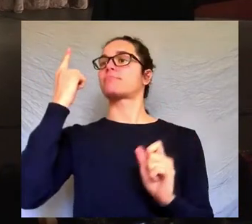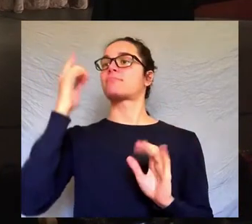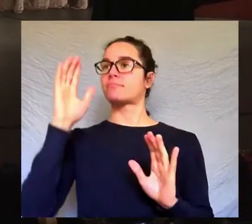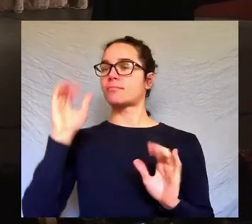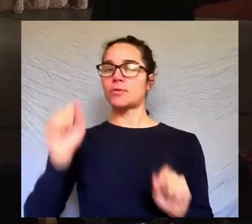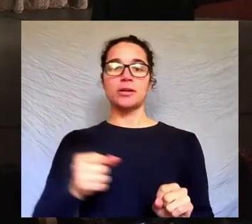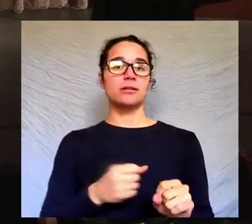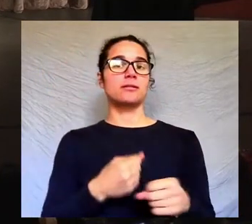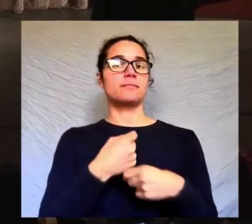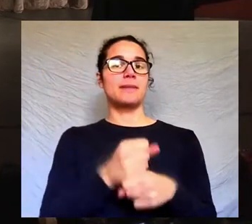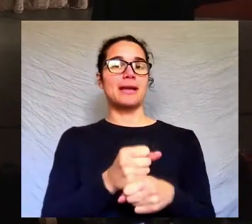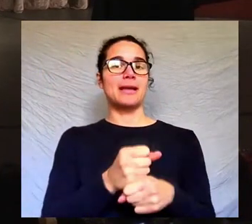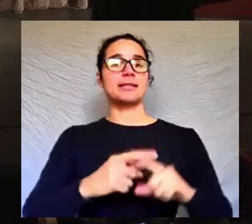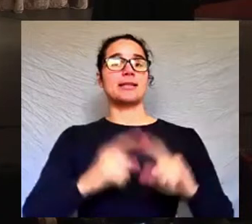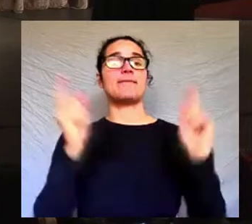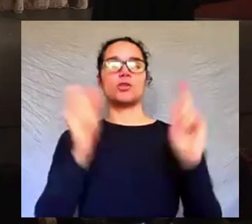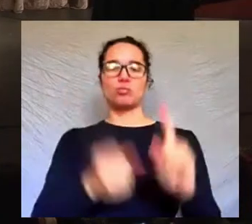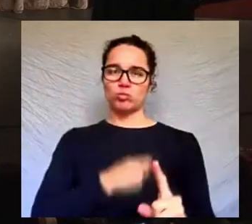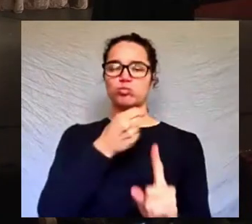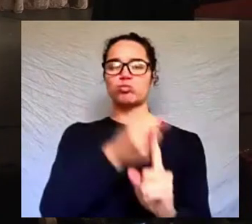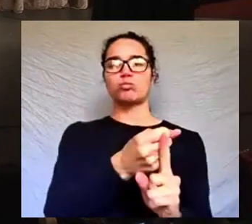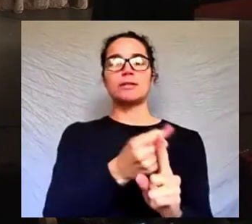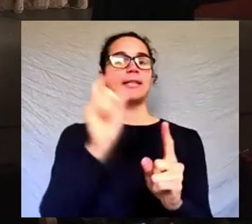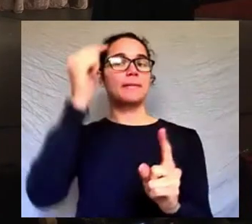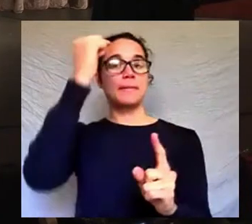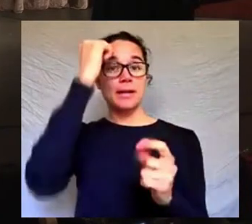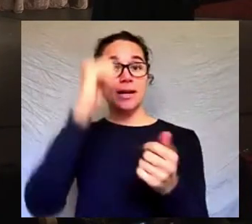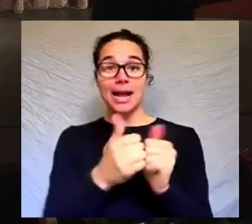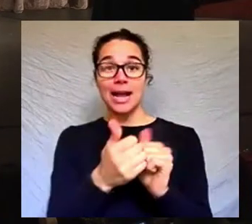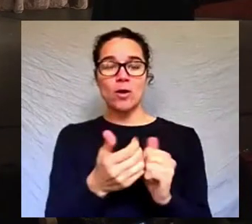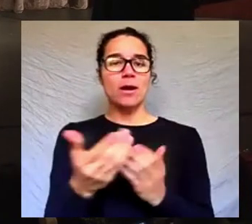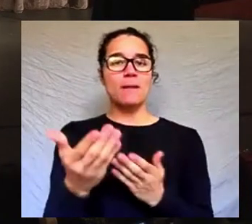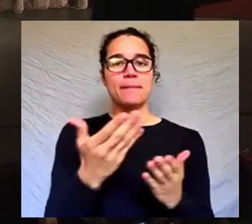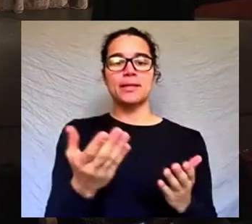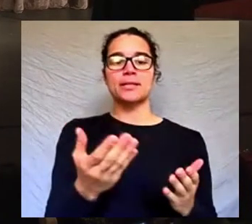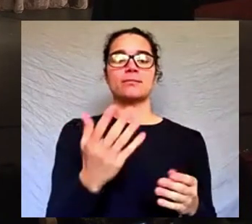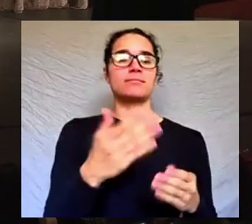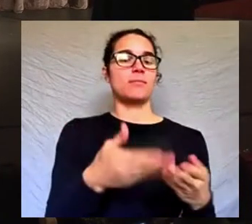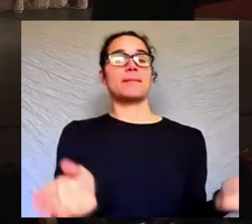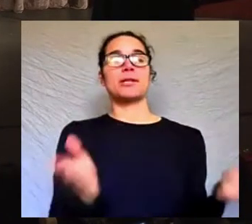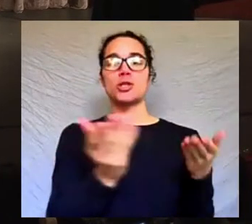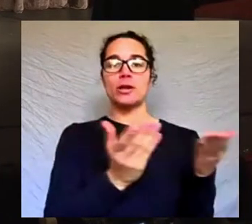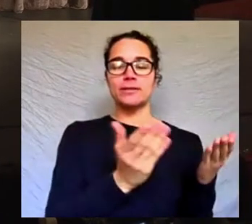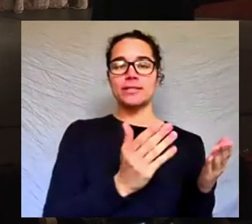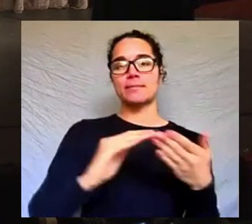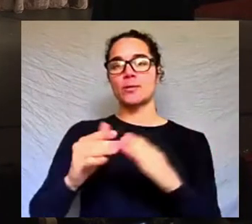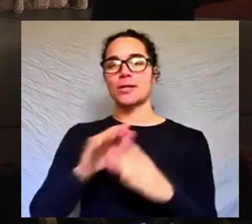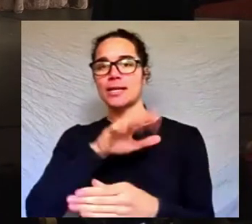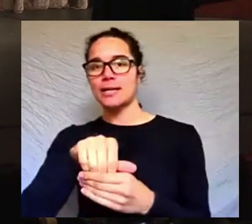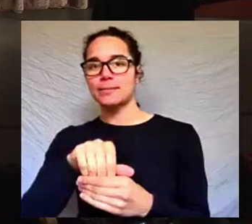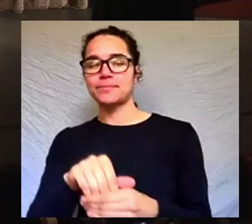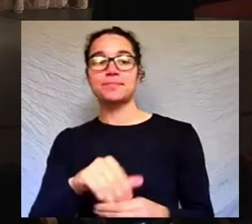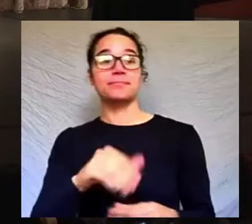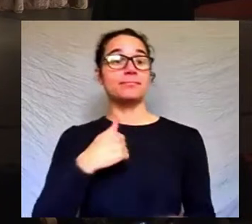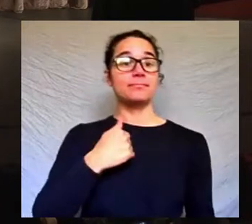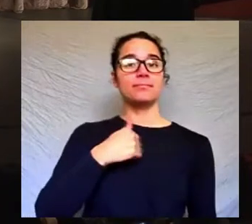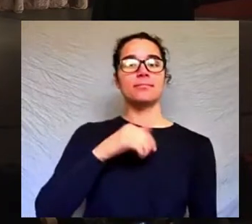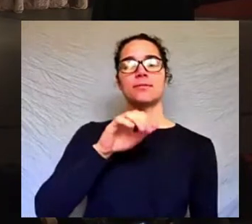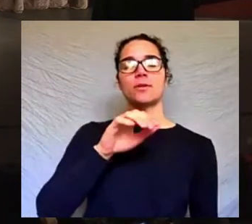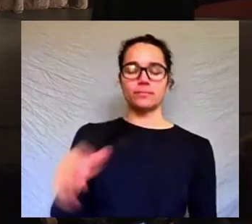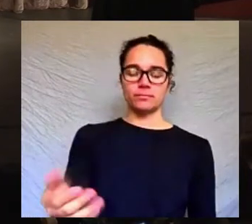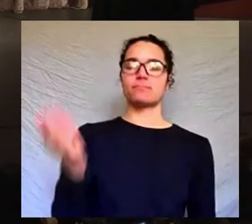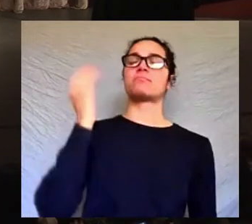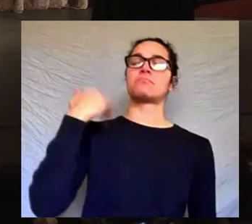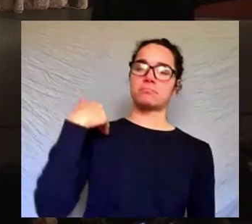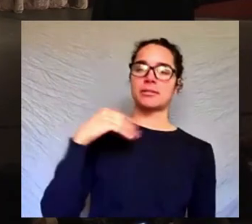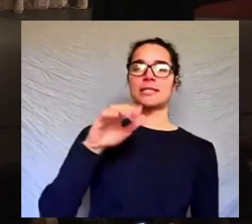through public service and through community engagement. As CPB CEO Pat Harrison said when she